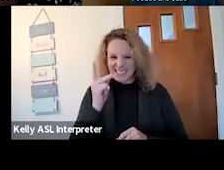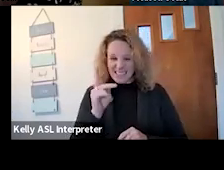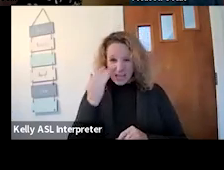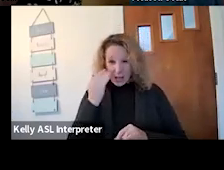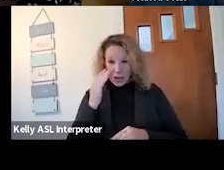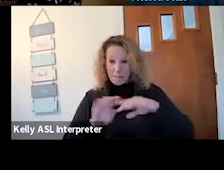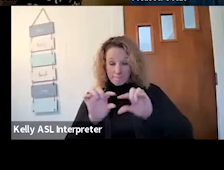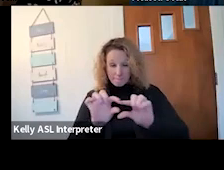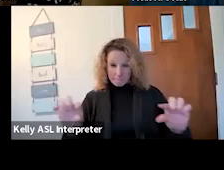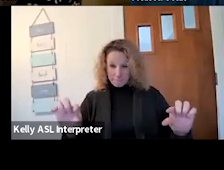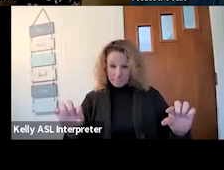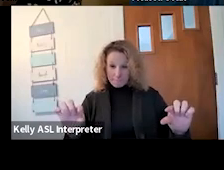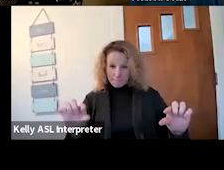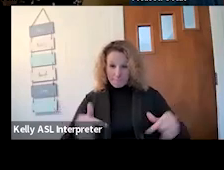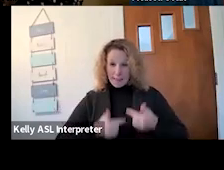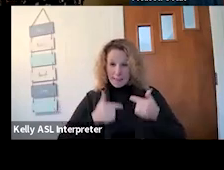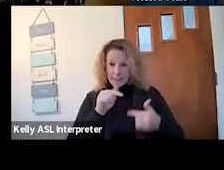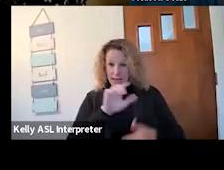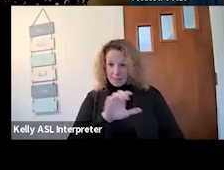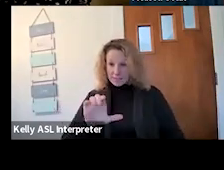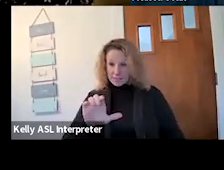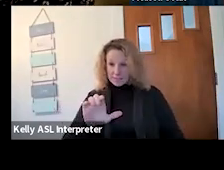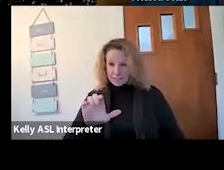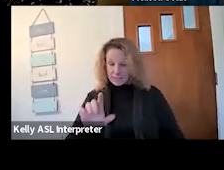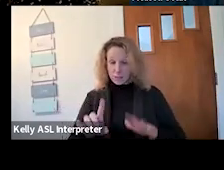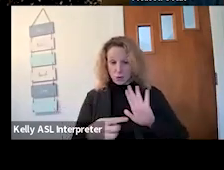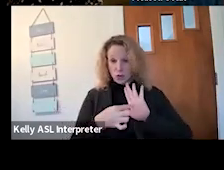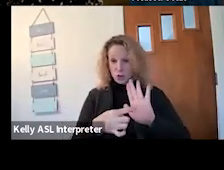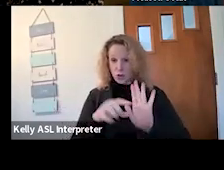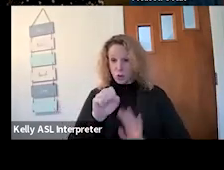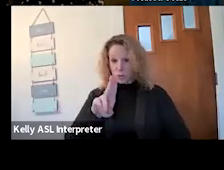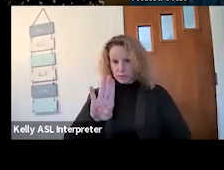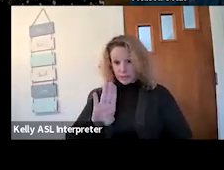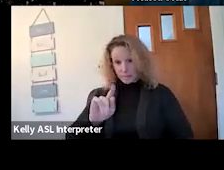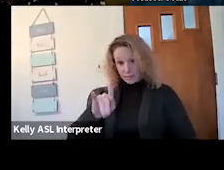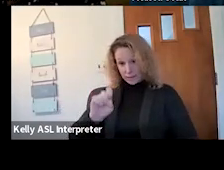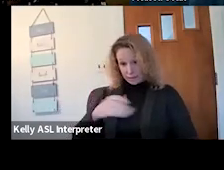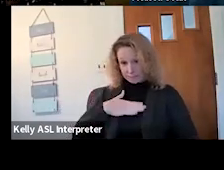Transcript CC, then select Show Subtitles.